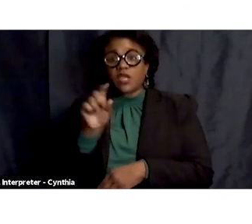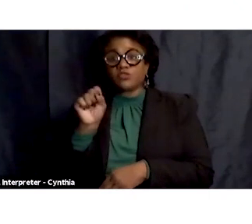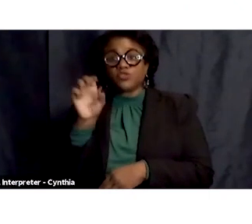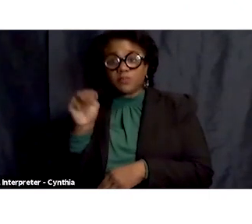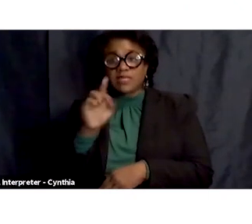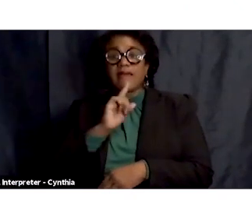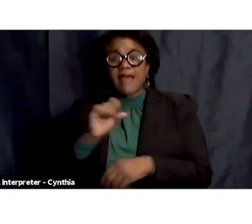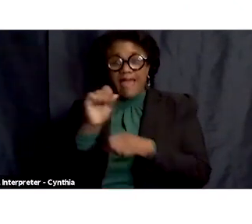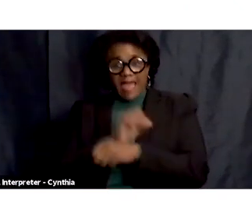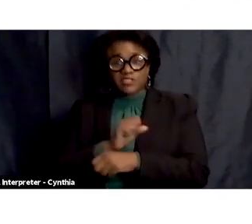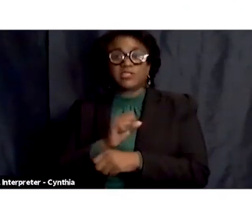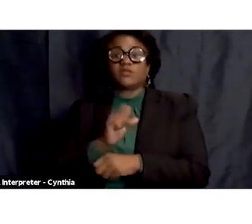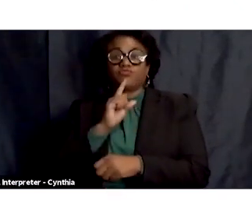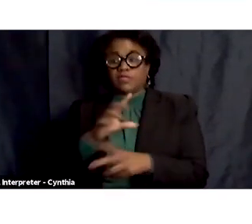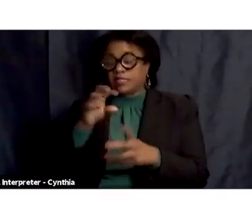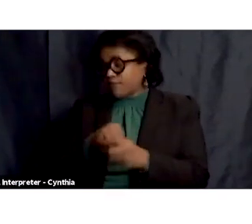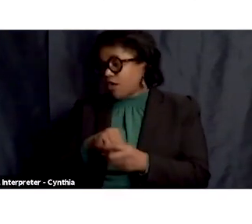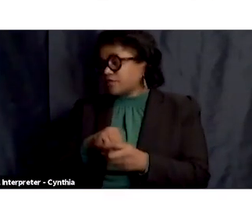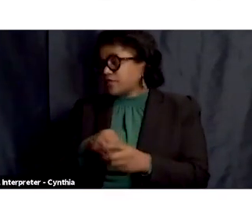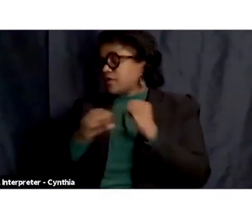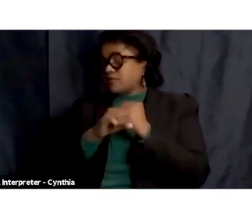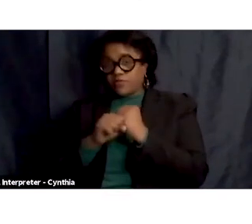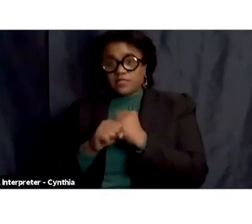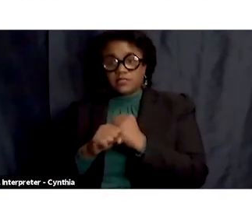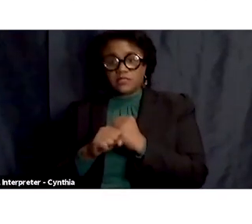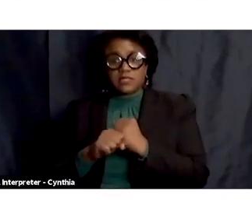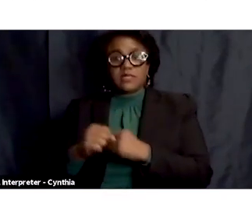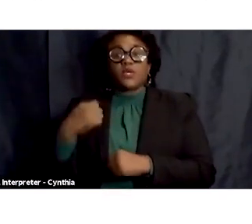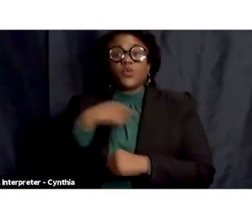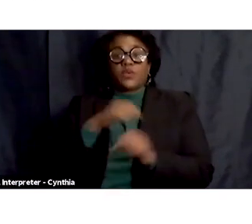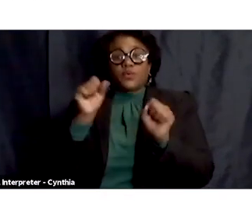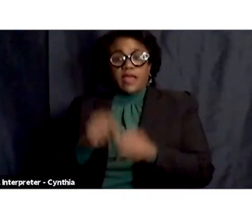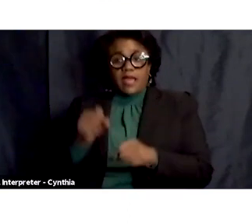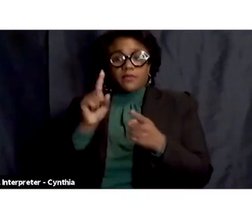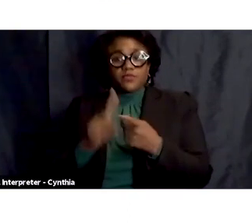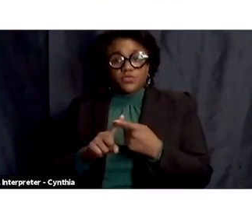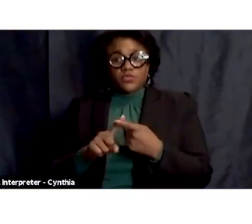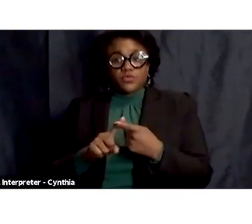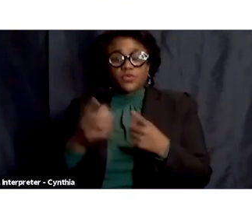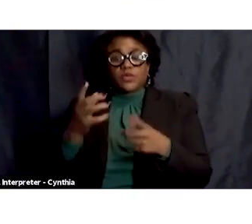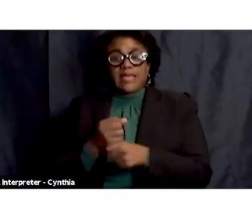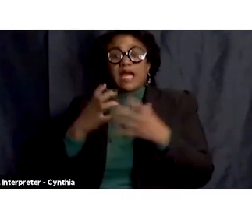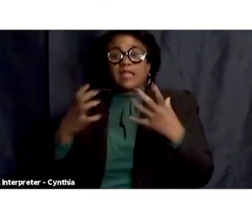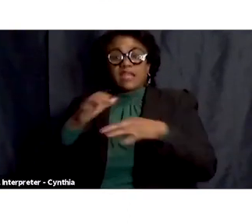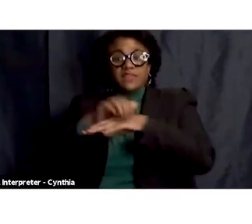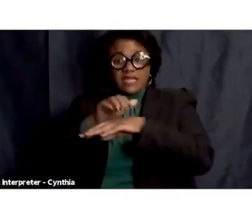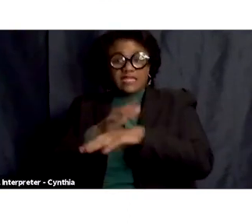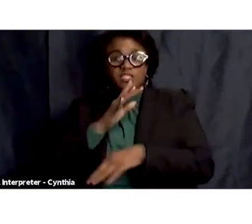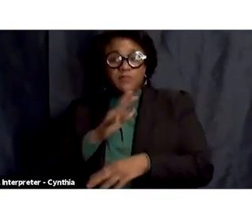actually did play a big role, as well as press. We were able to get a lot of English-speaking